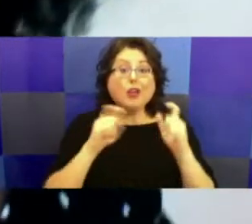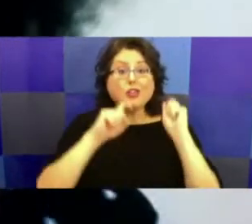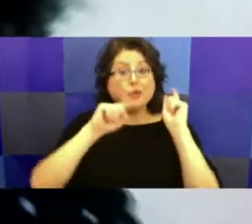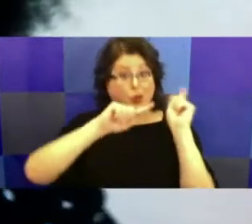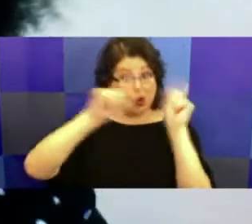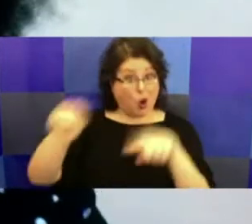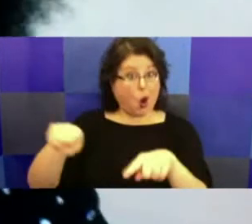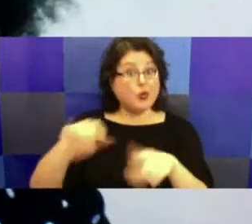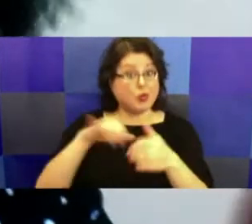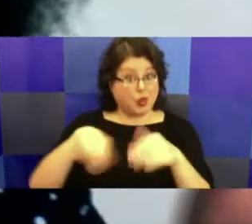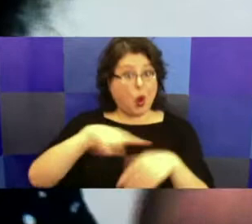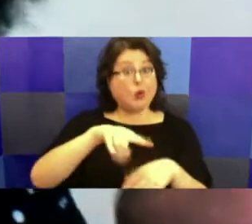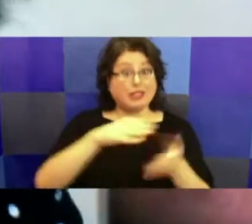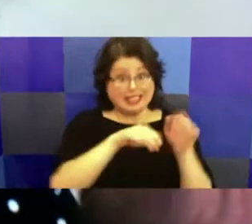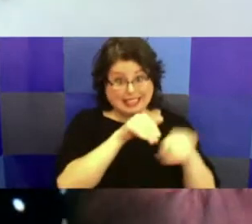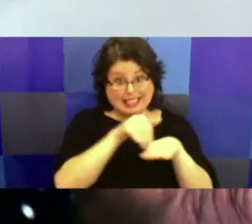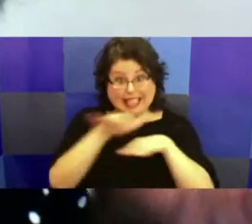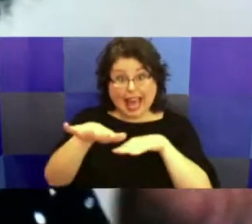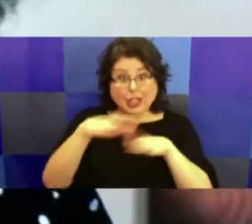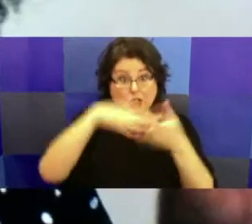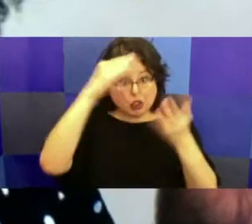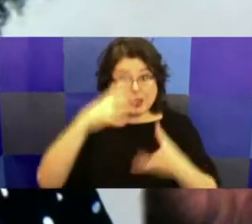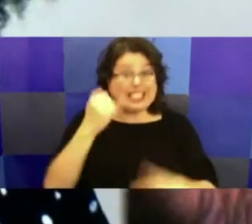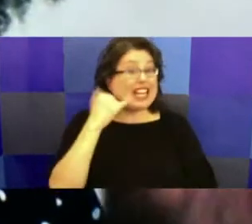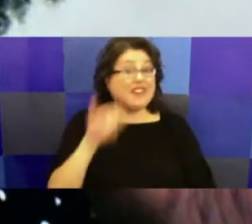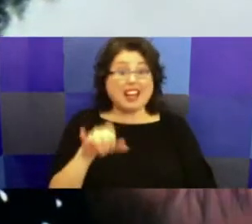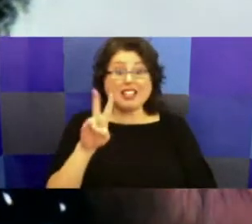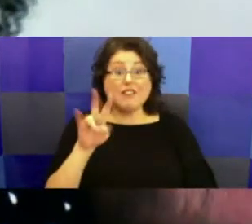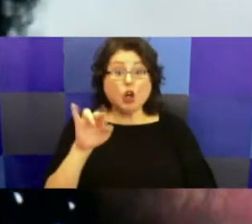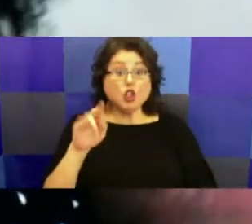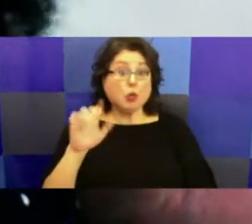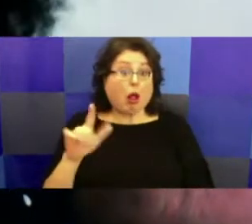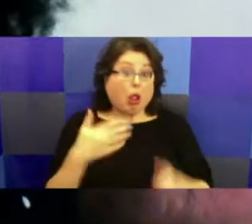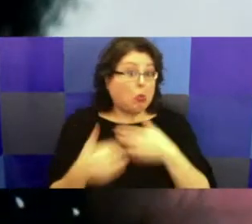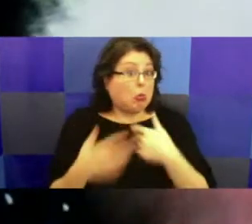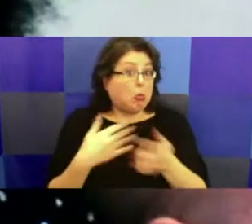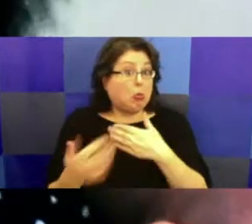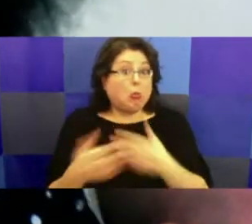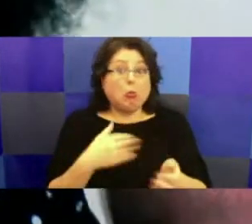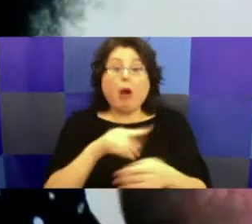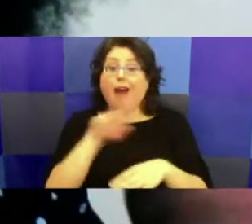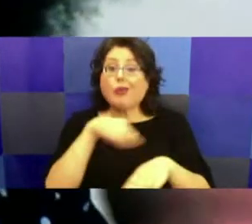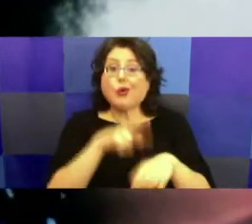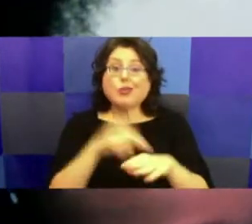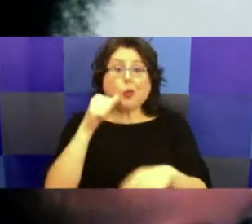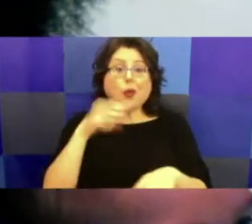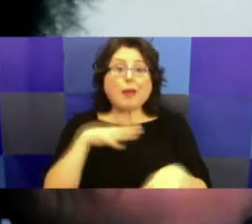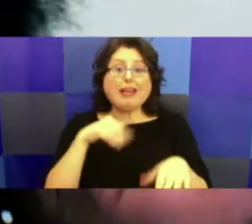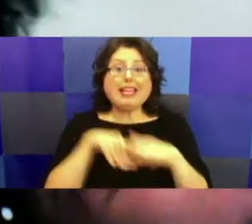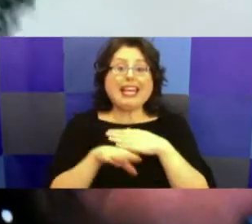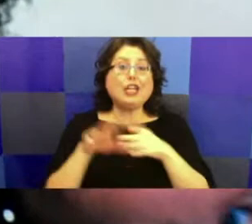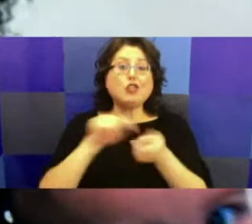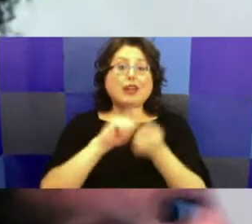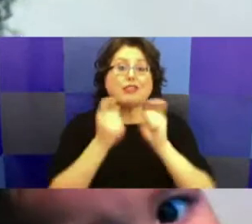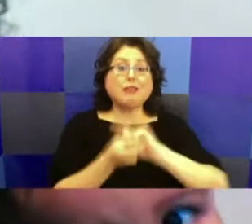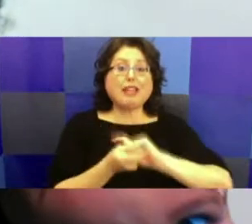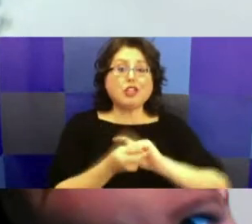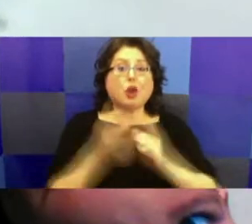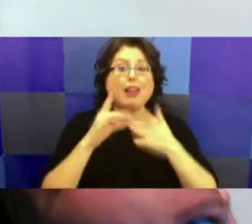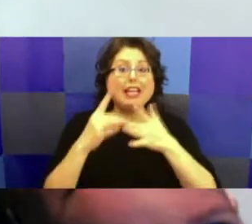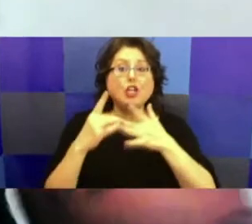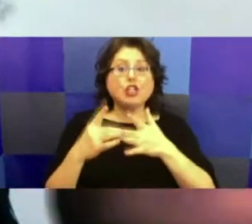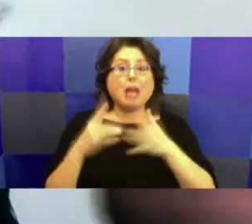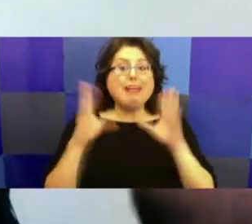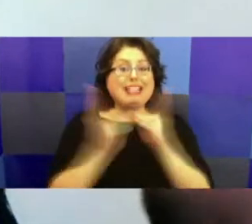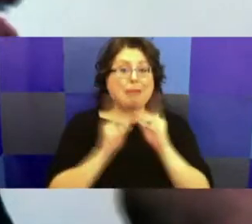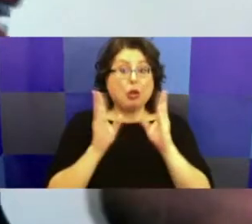conferences, even if they are virtual. And of course, the Women in Transformational Leadership Symposium. So the beautiful